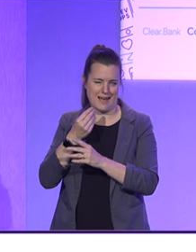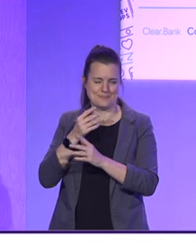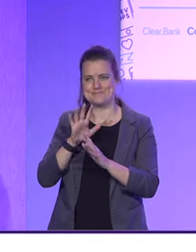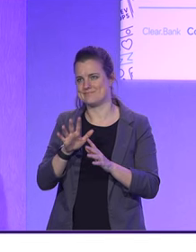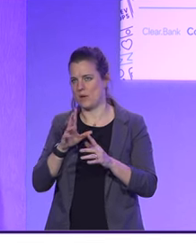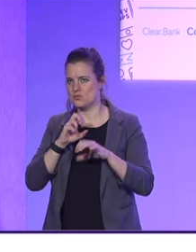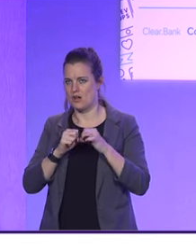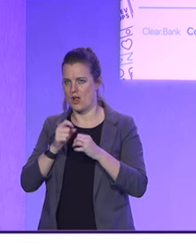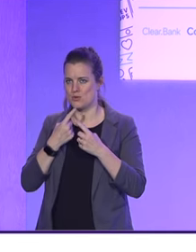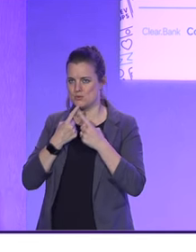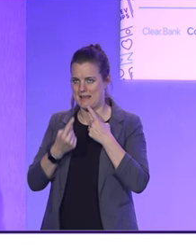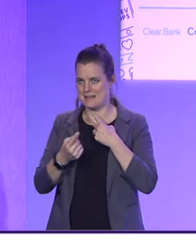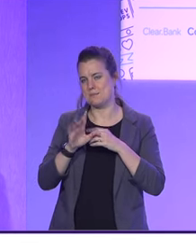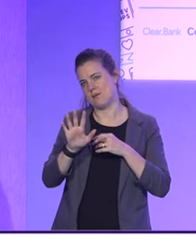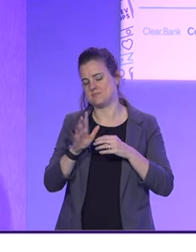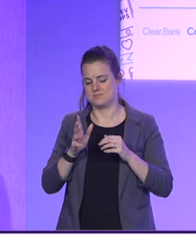well.